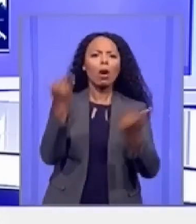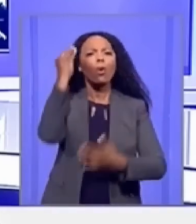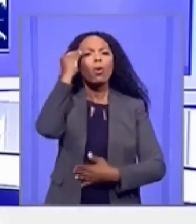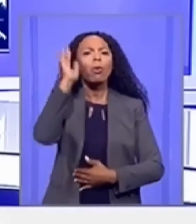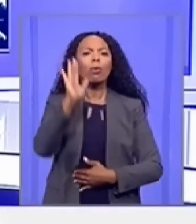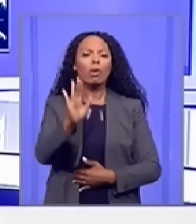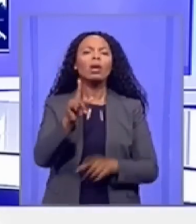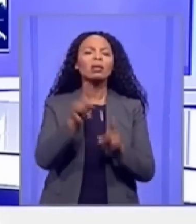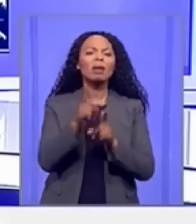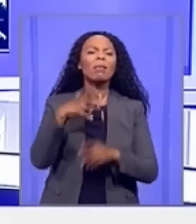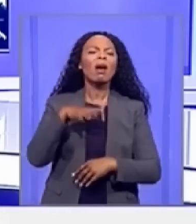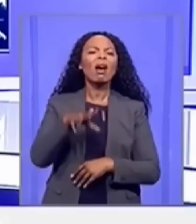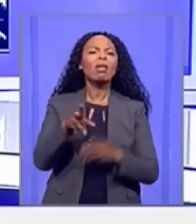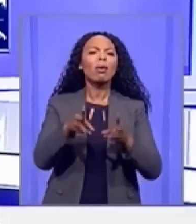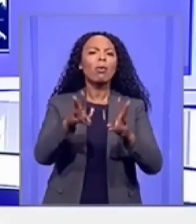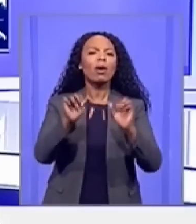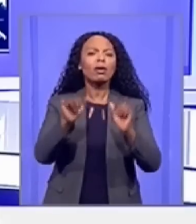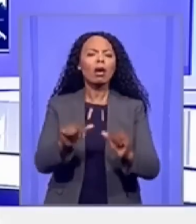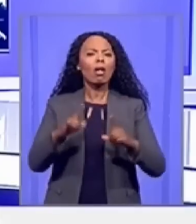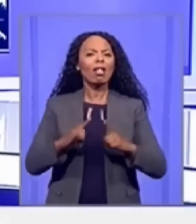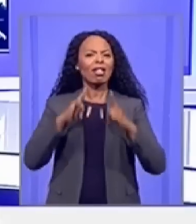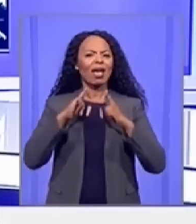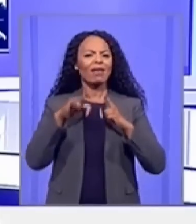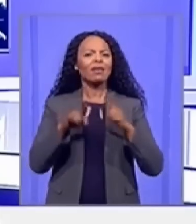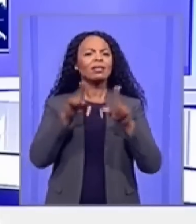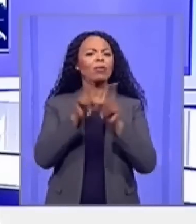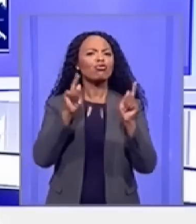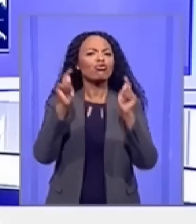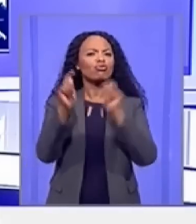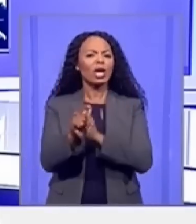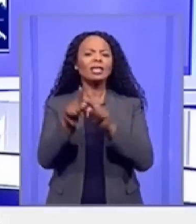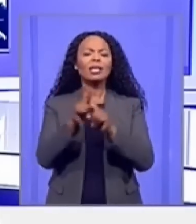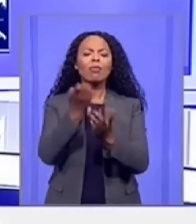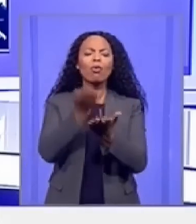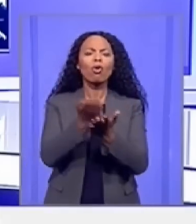le tsela ya bophelo ka kakaretso moruo